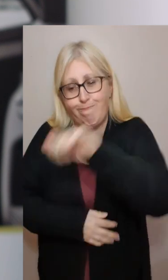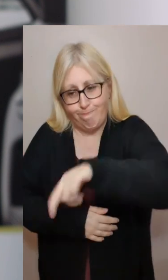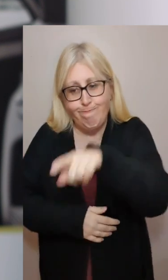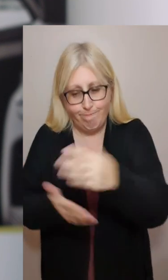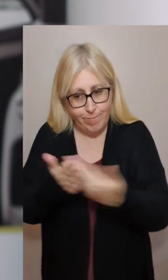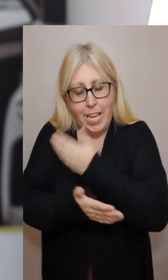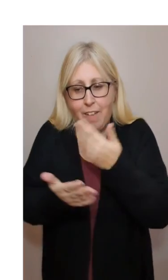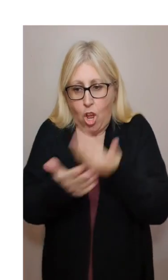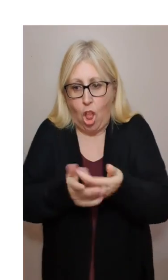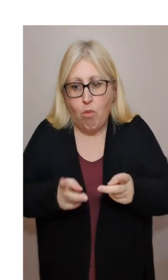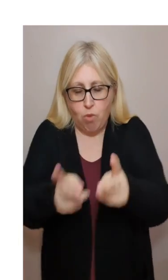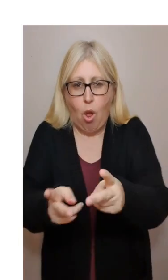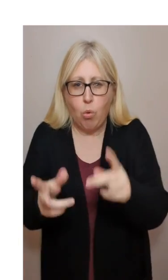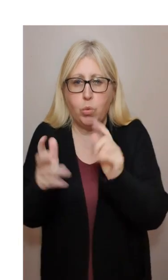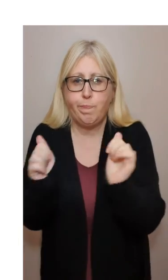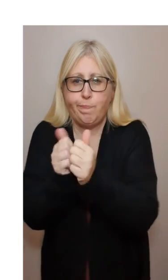can be very valuable.